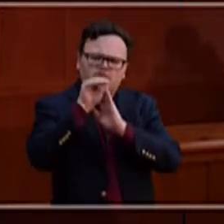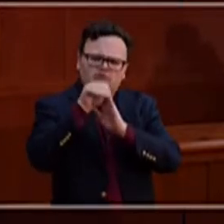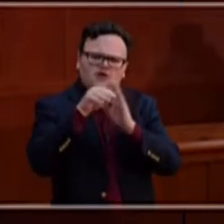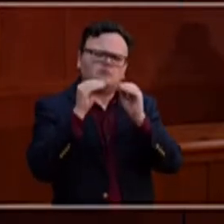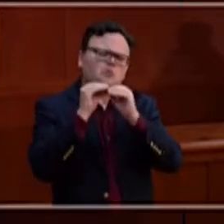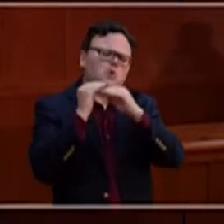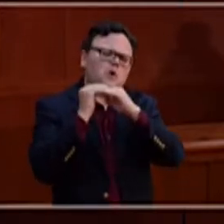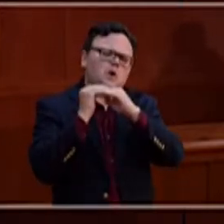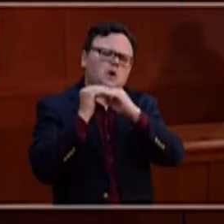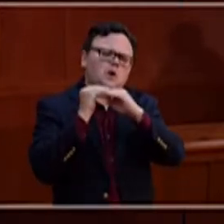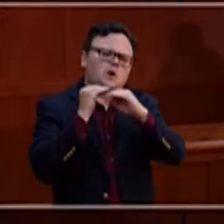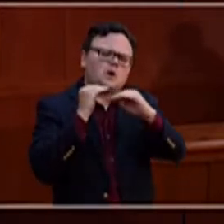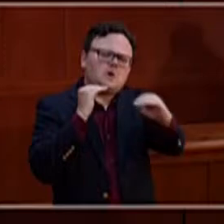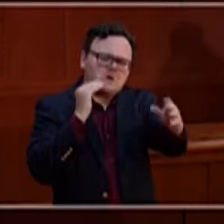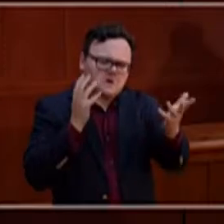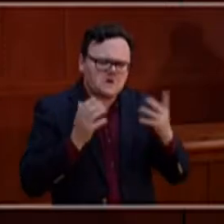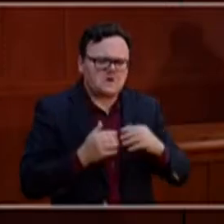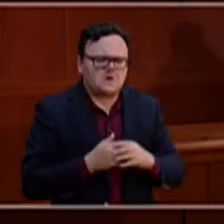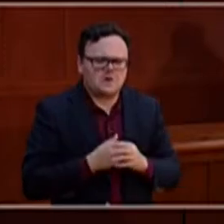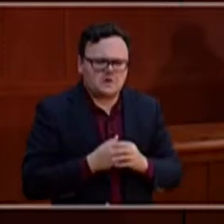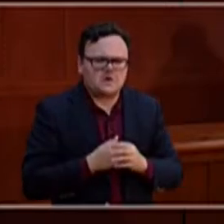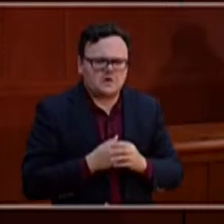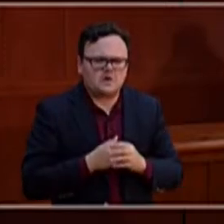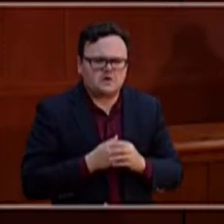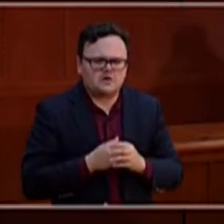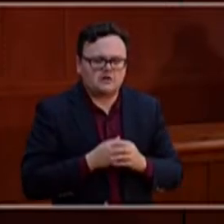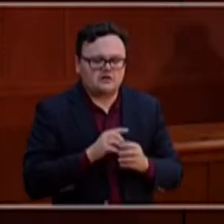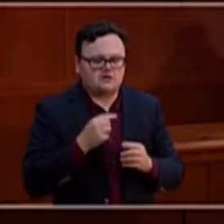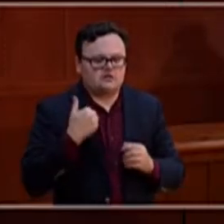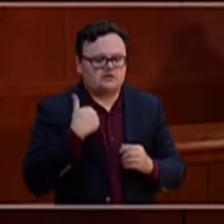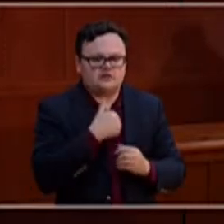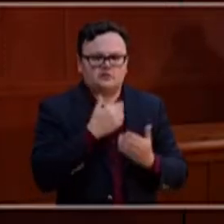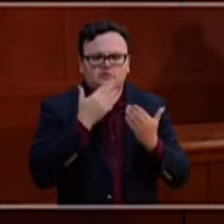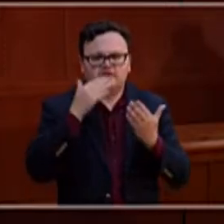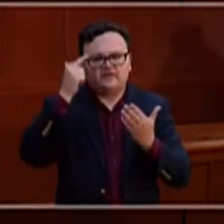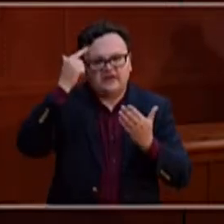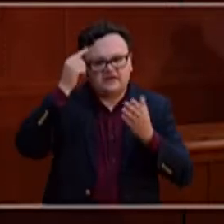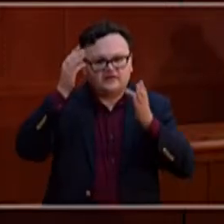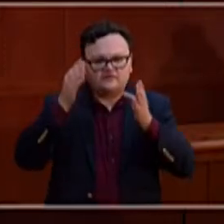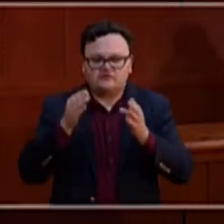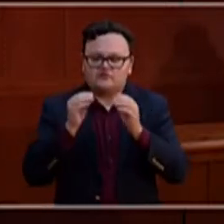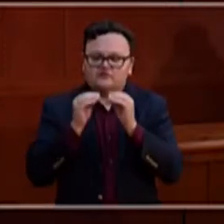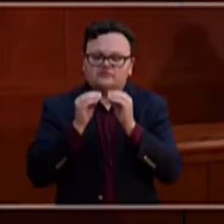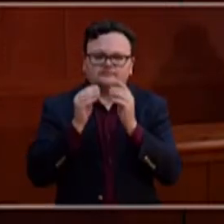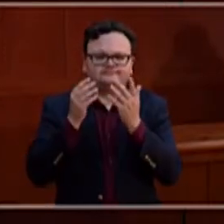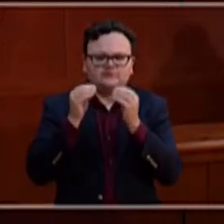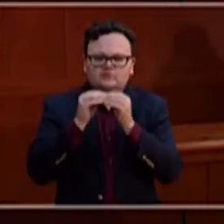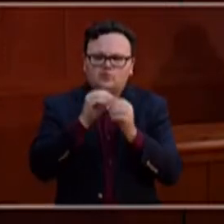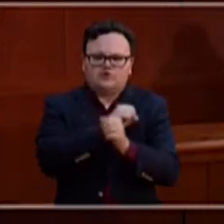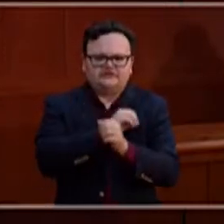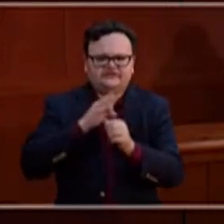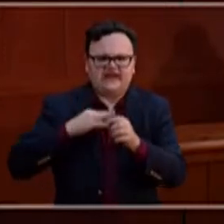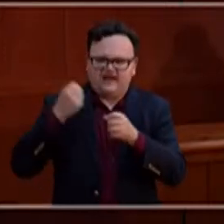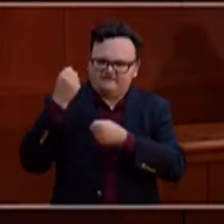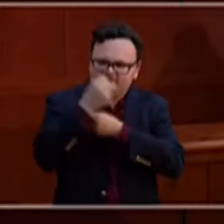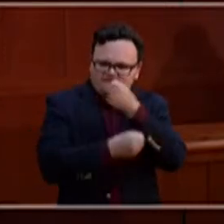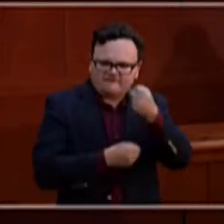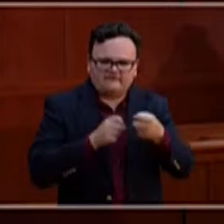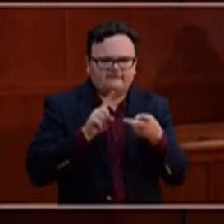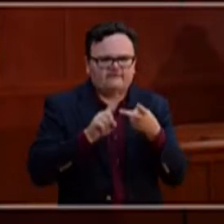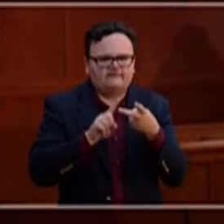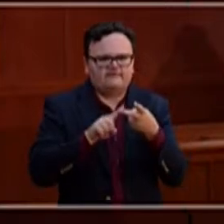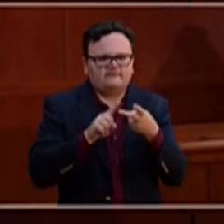fact that we've received some help with staff, with remdesivir, and just the concept that we're able